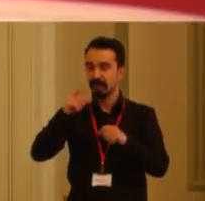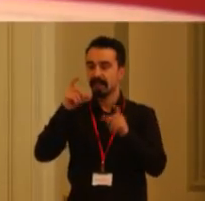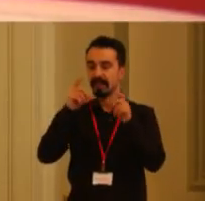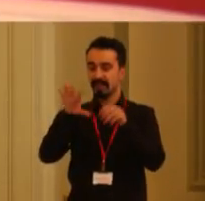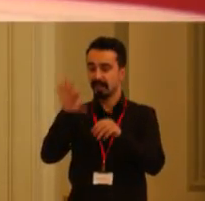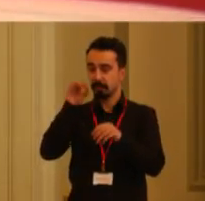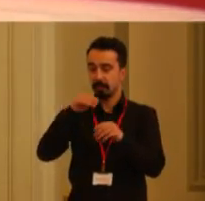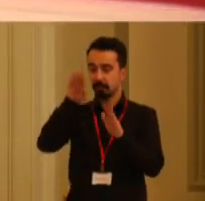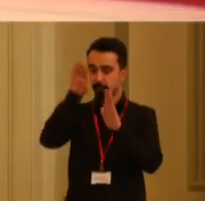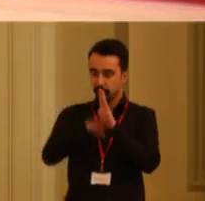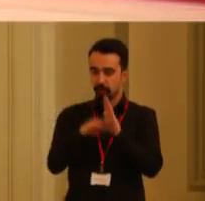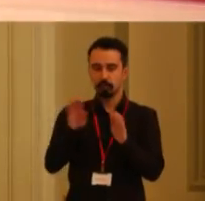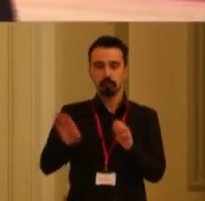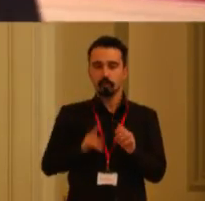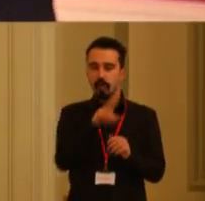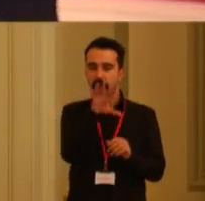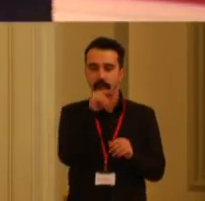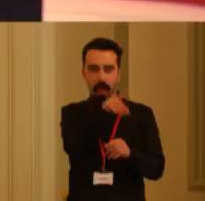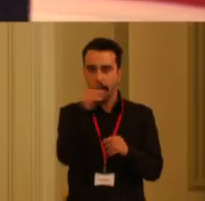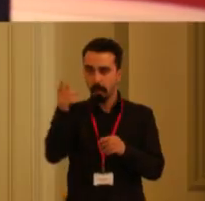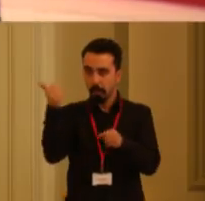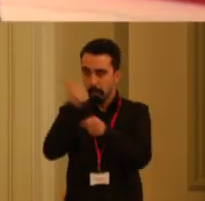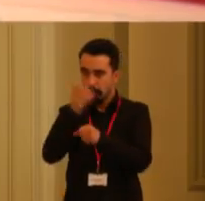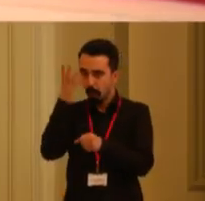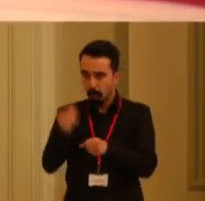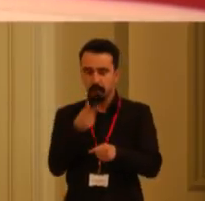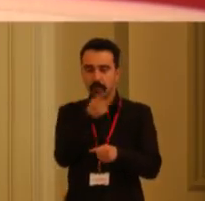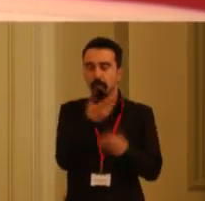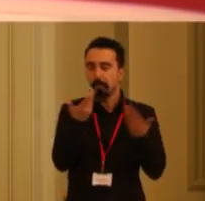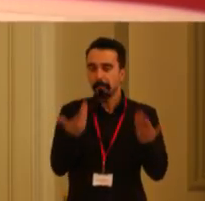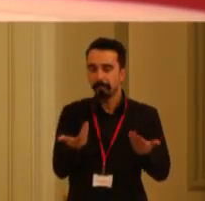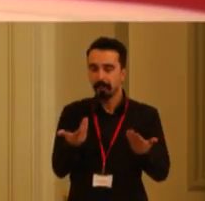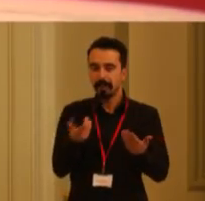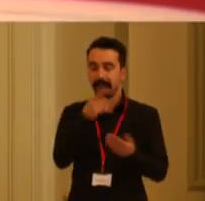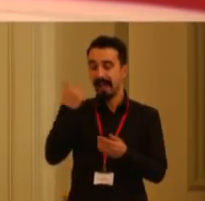we propagated it. And then like we wanted